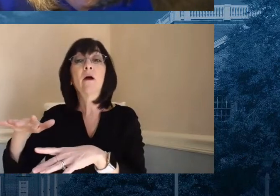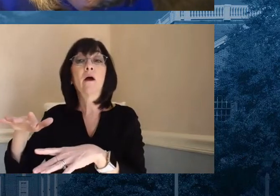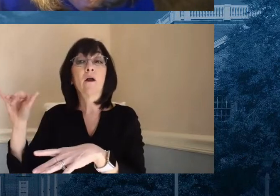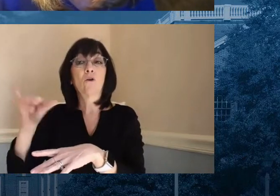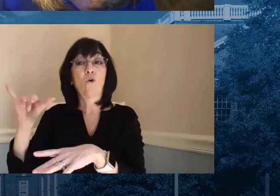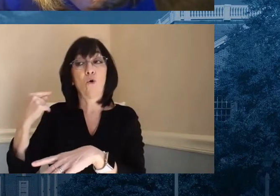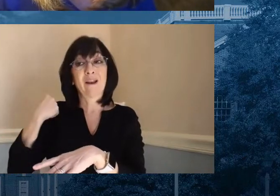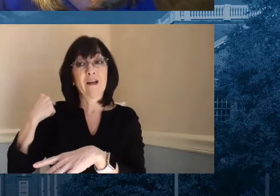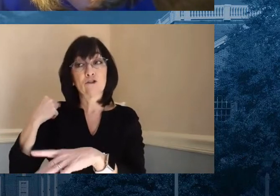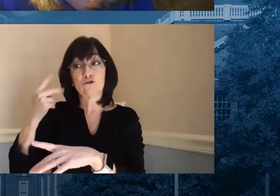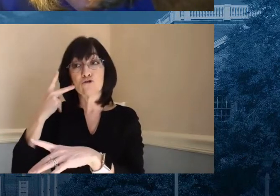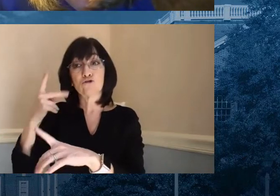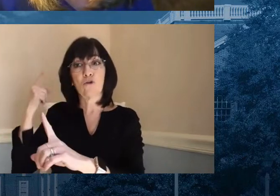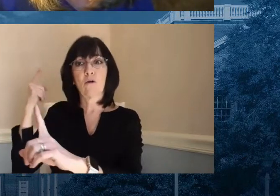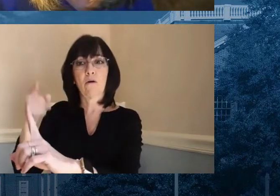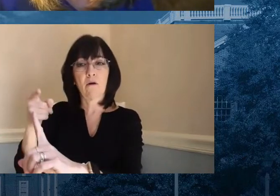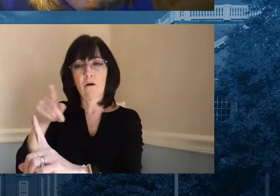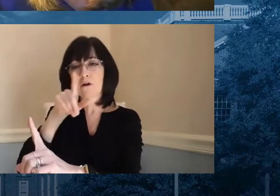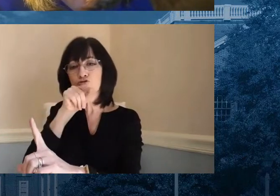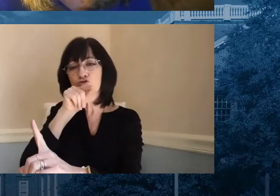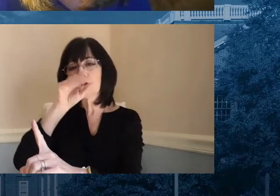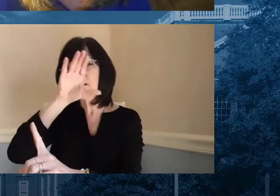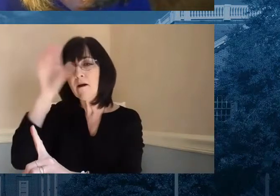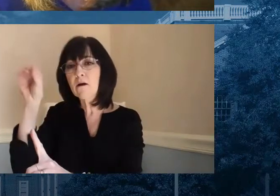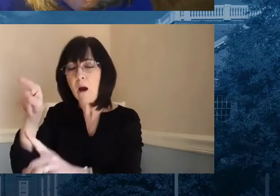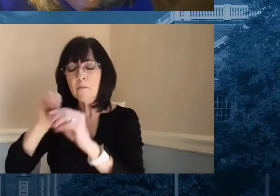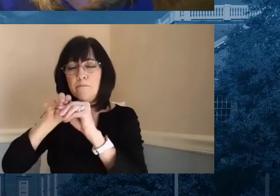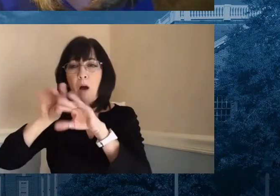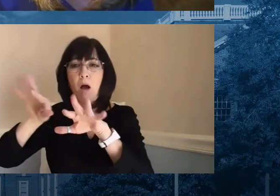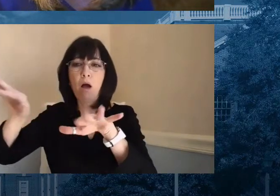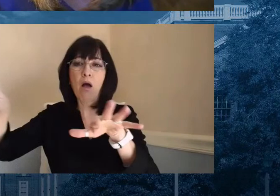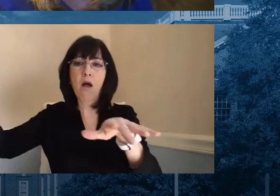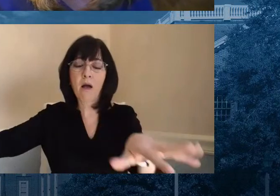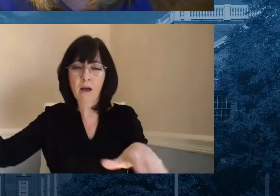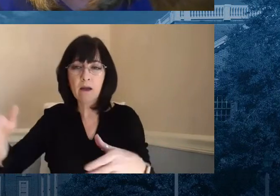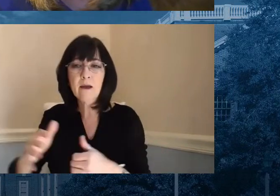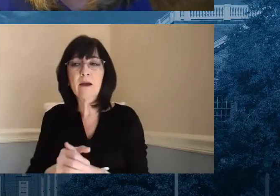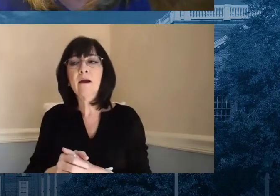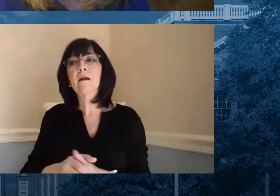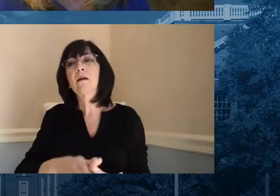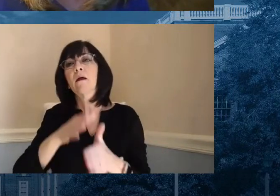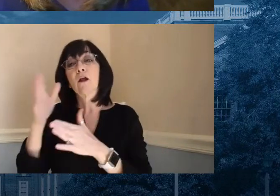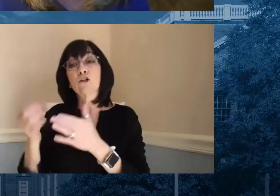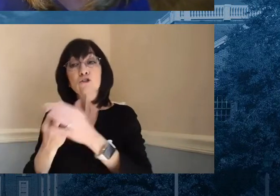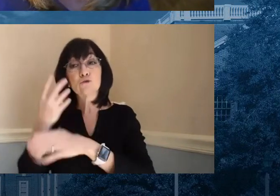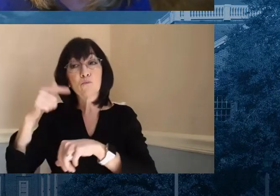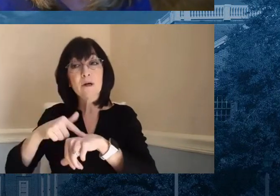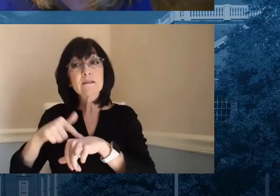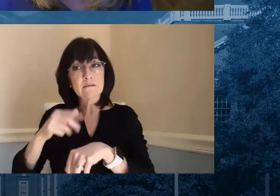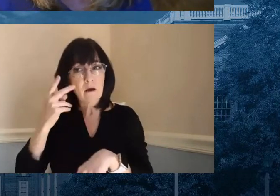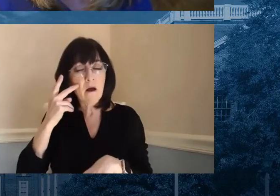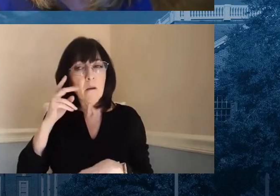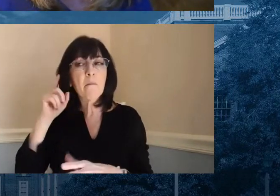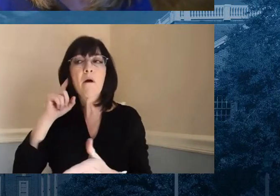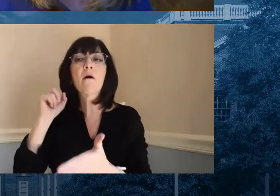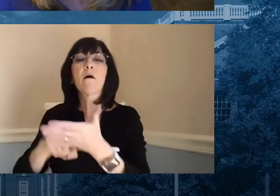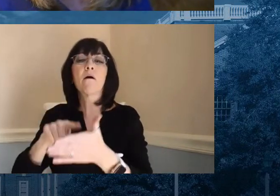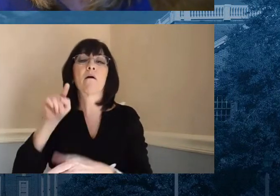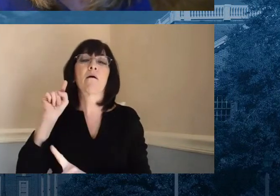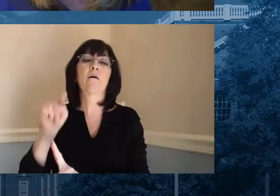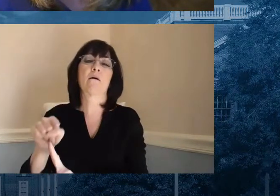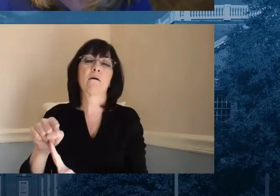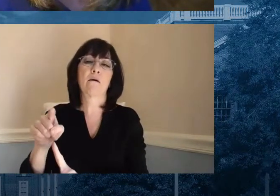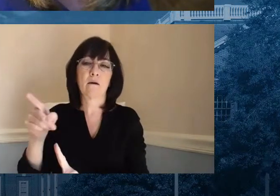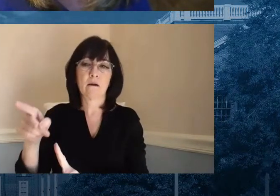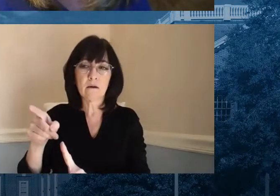communities and plants. And then we saw it, you know, in the spring, you know, at higher ed and all that. We're just not seeing it there. I mean, it's